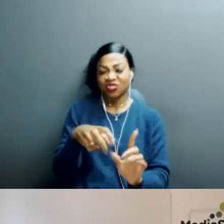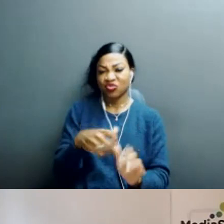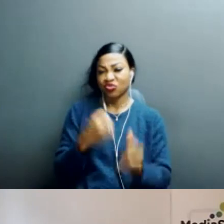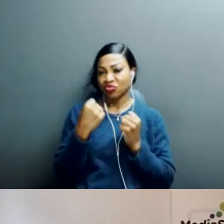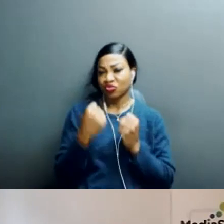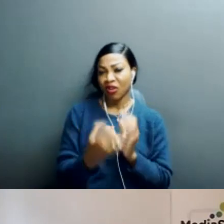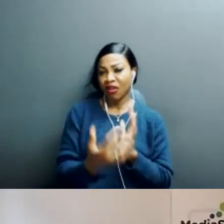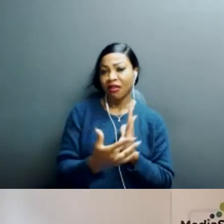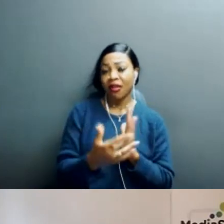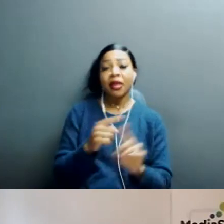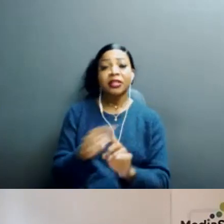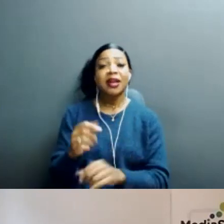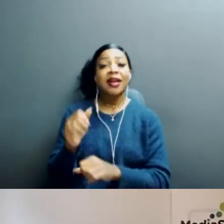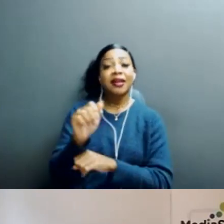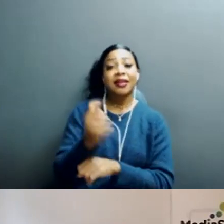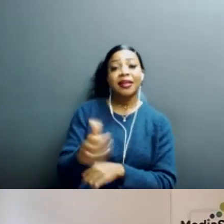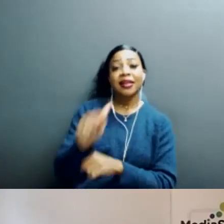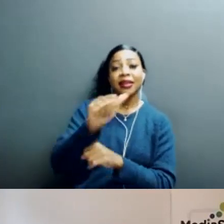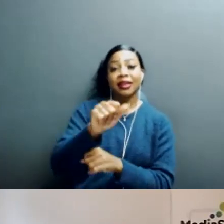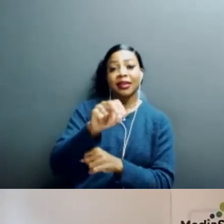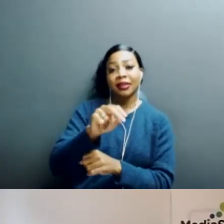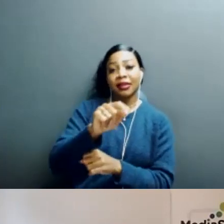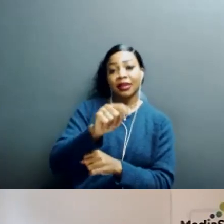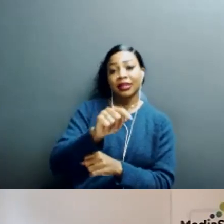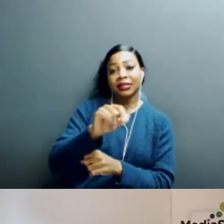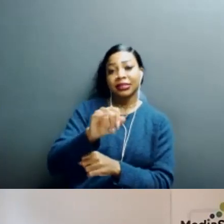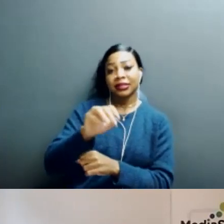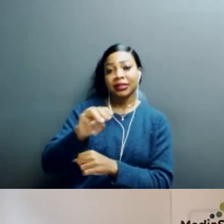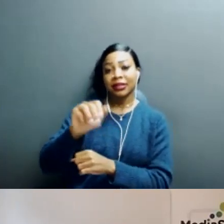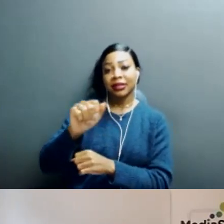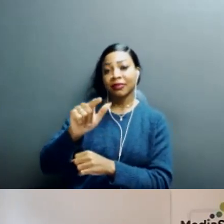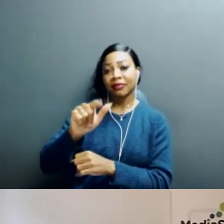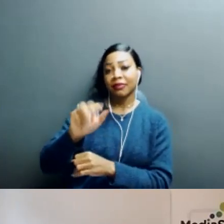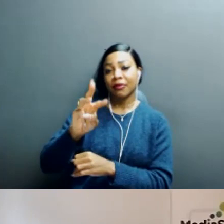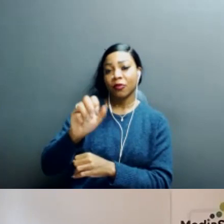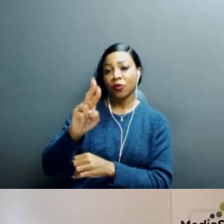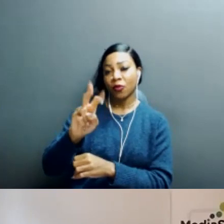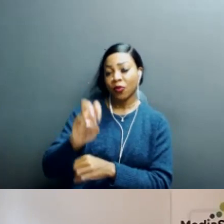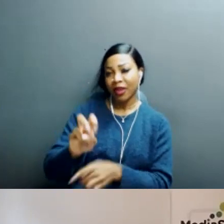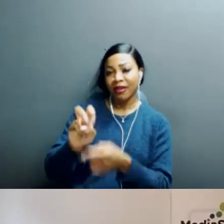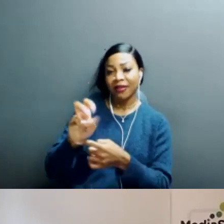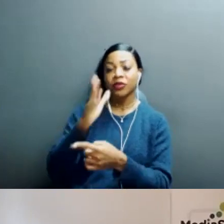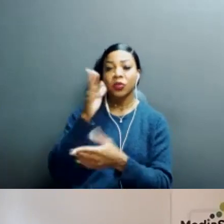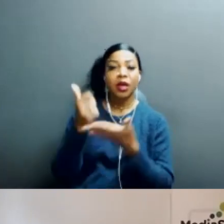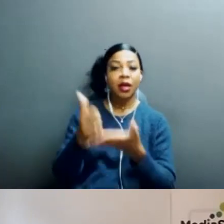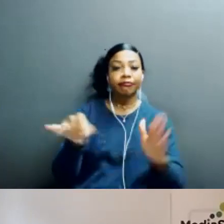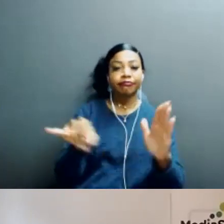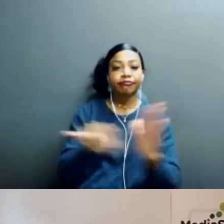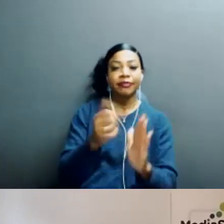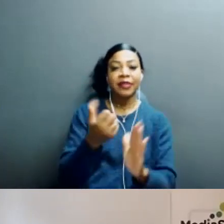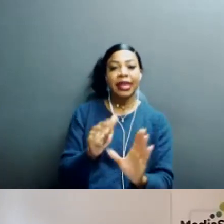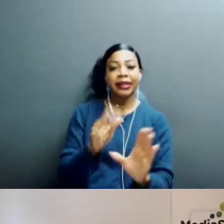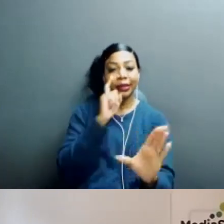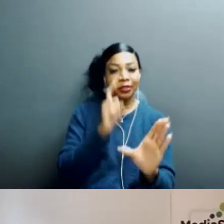or an anti-malware solution in place where you can run and check for those kinds of malicious activities with